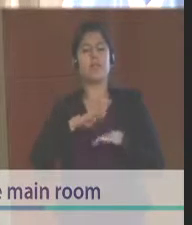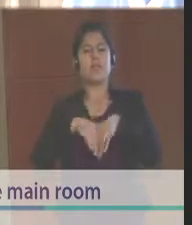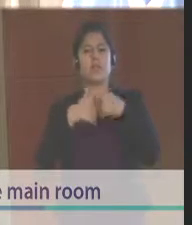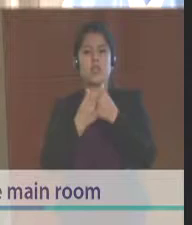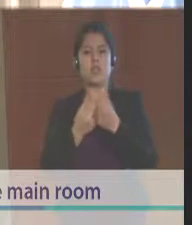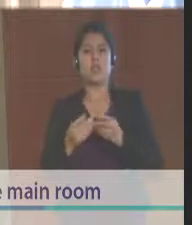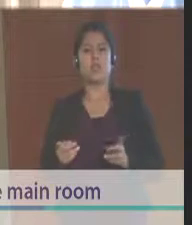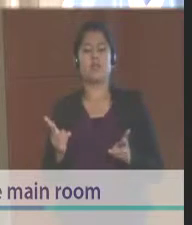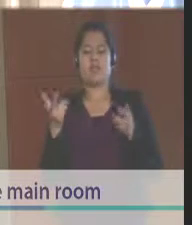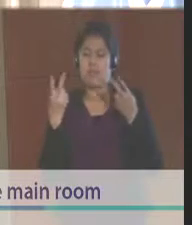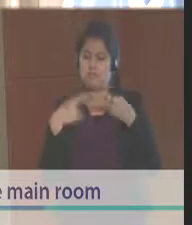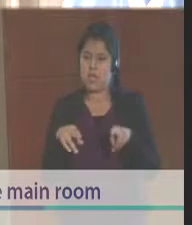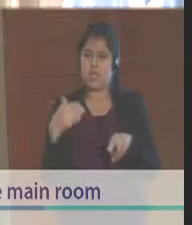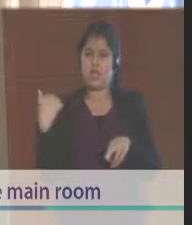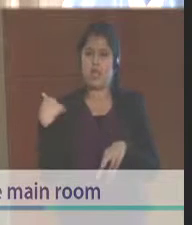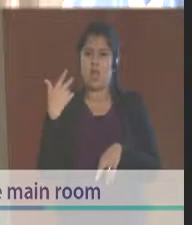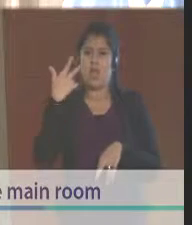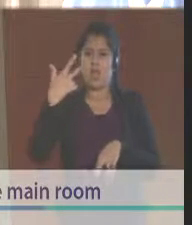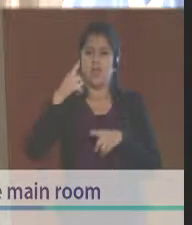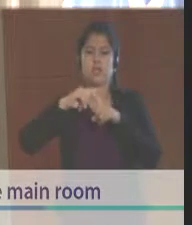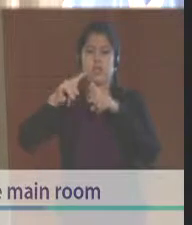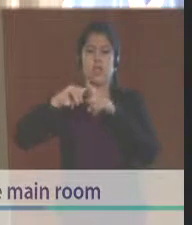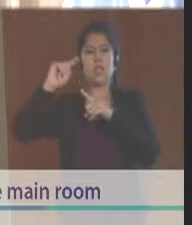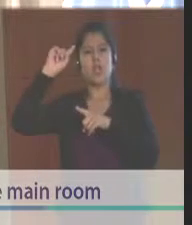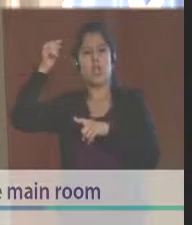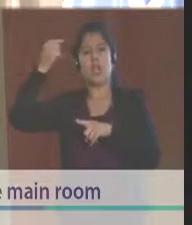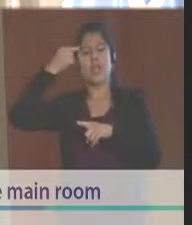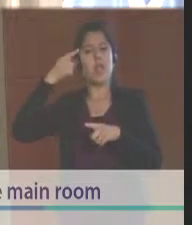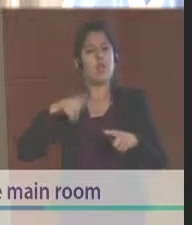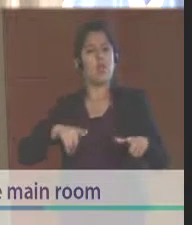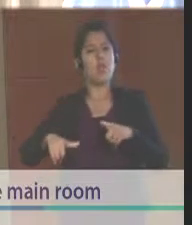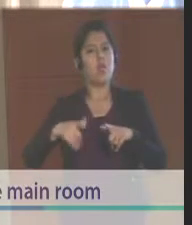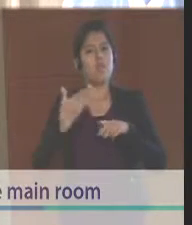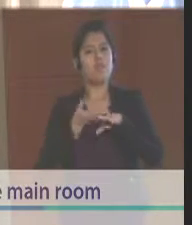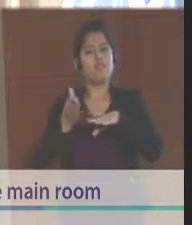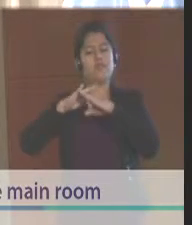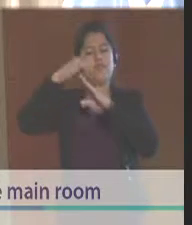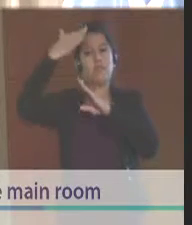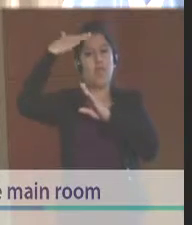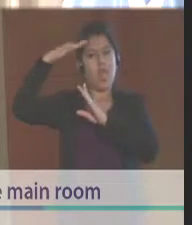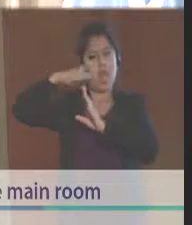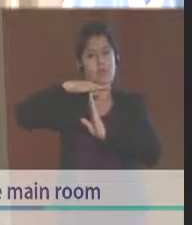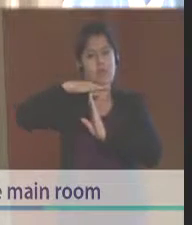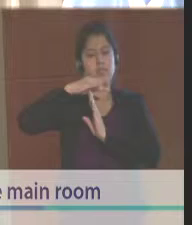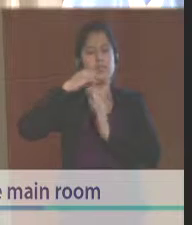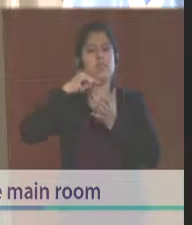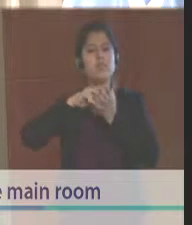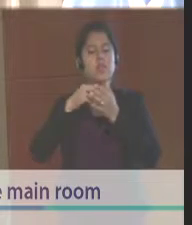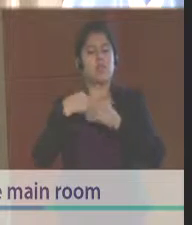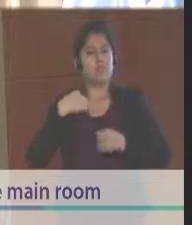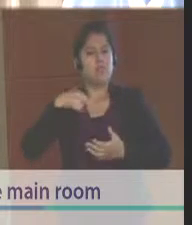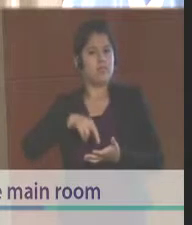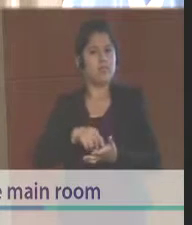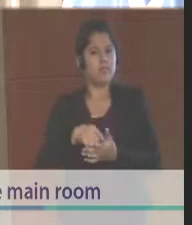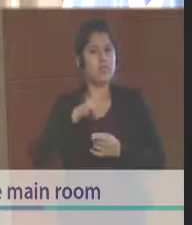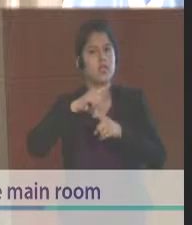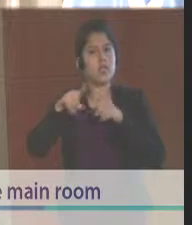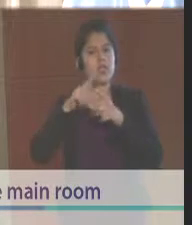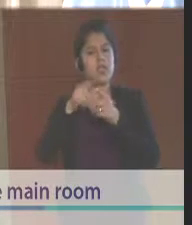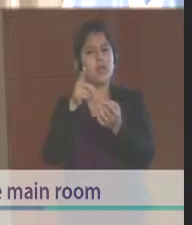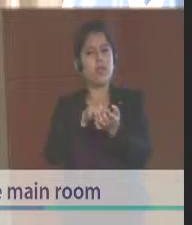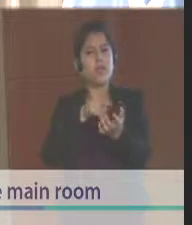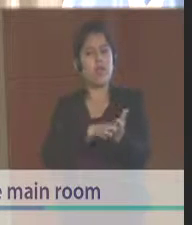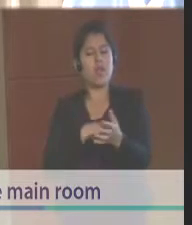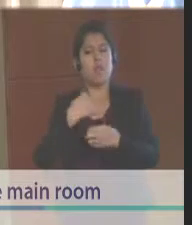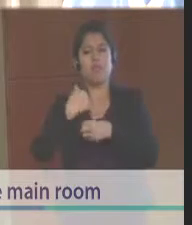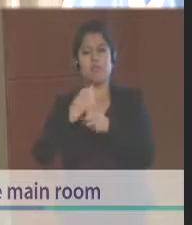and response. It is thus something which involves local governments to be able to